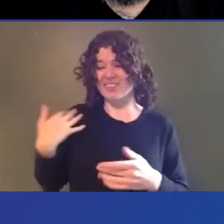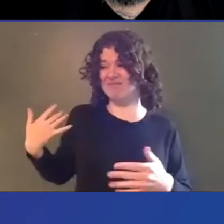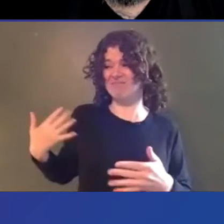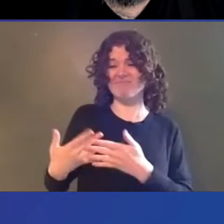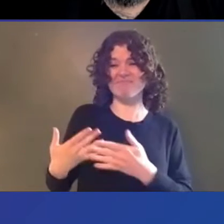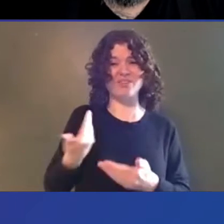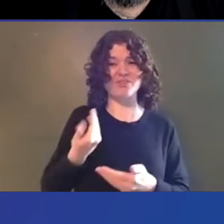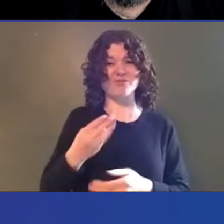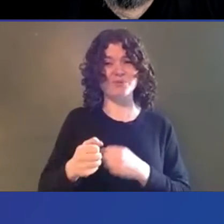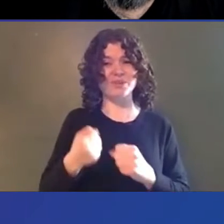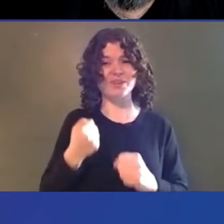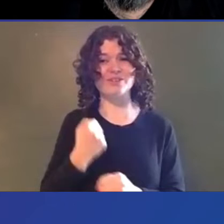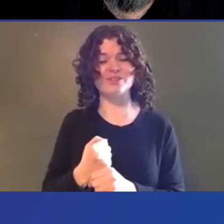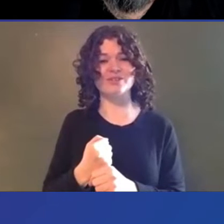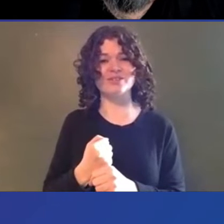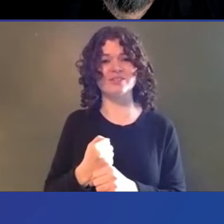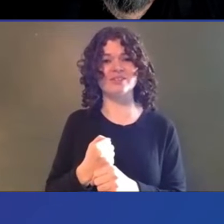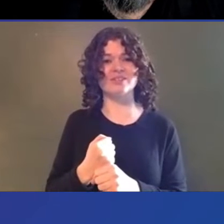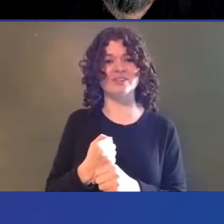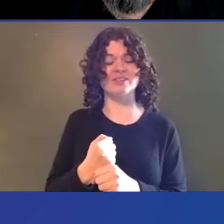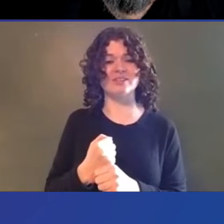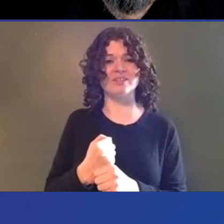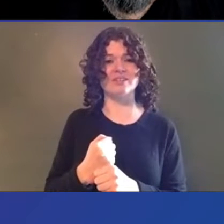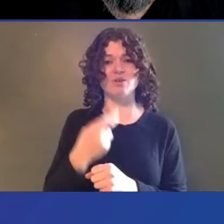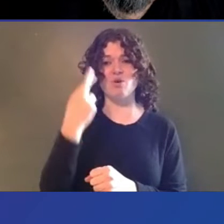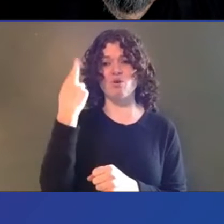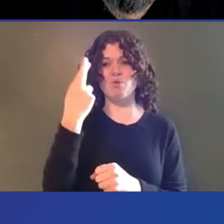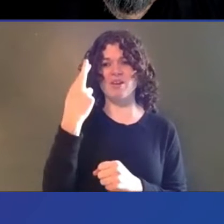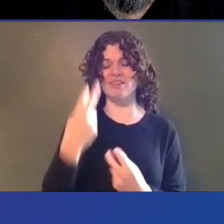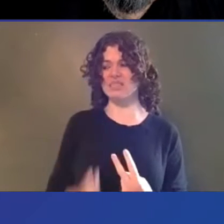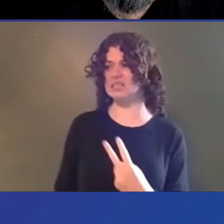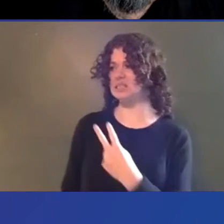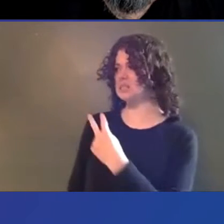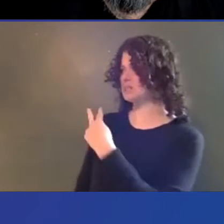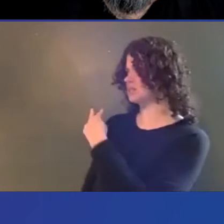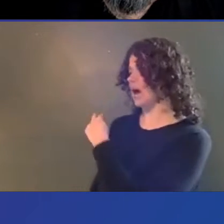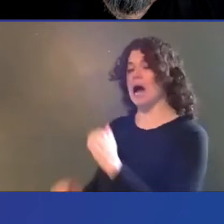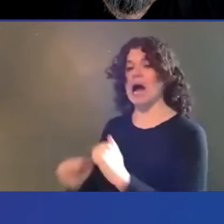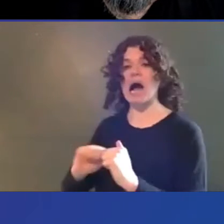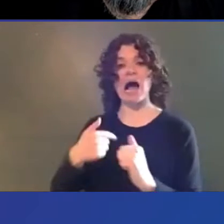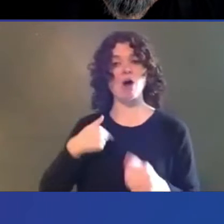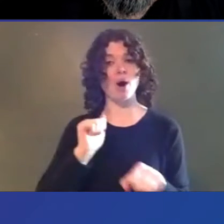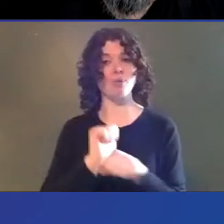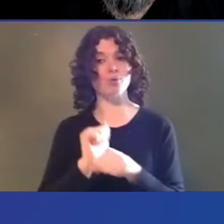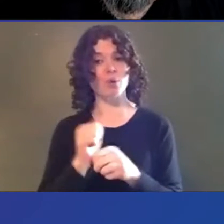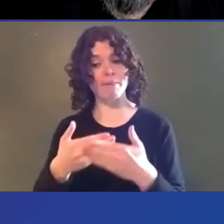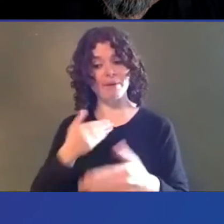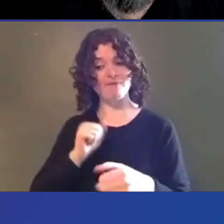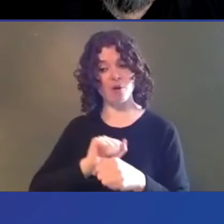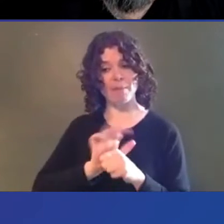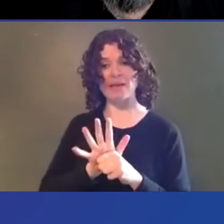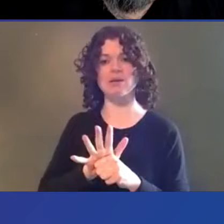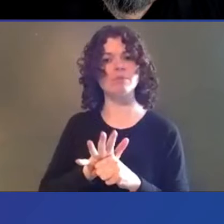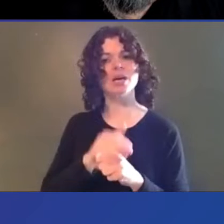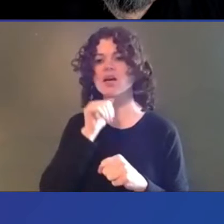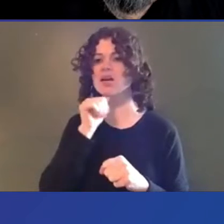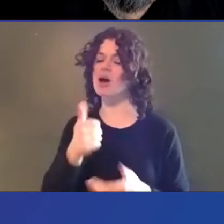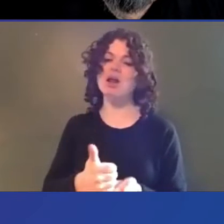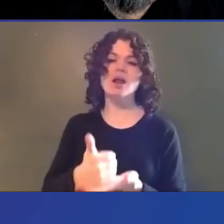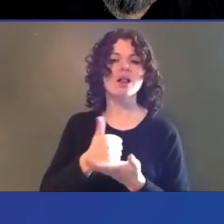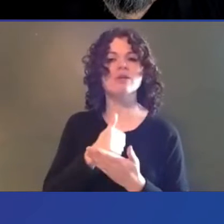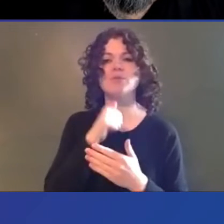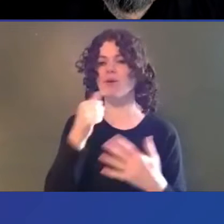personally having a realization, like the way I was working before the pandemic was not sustainable, and I knew it, and I know it